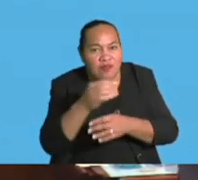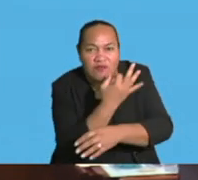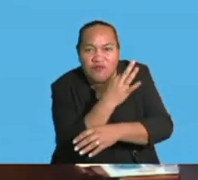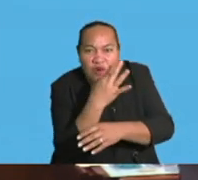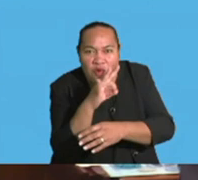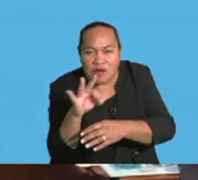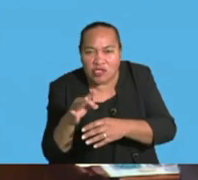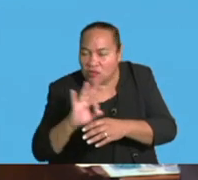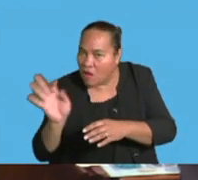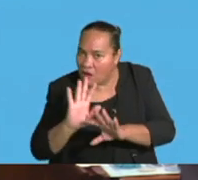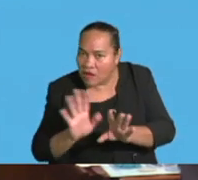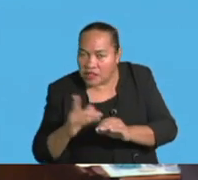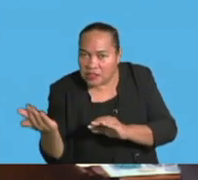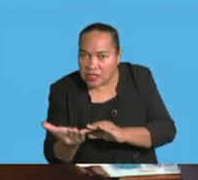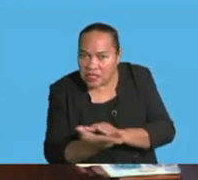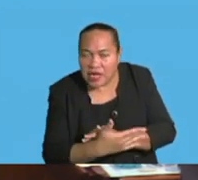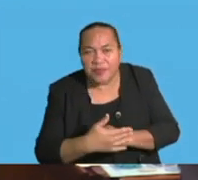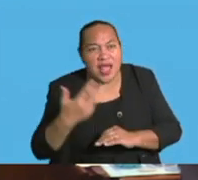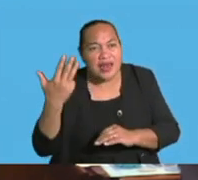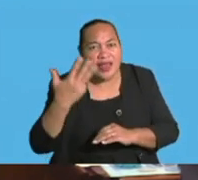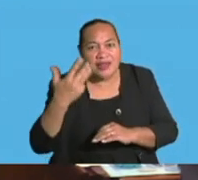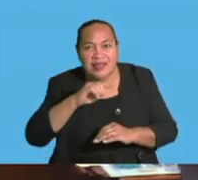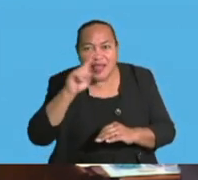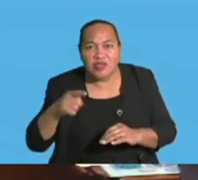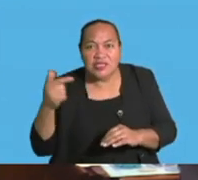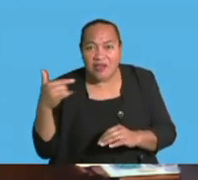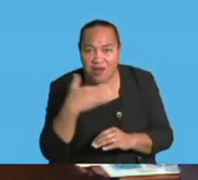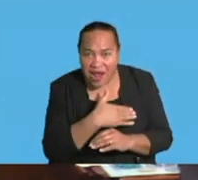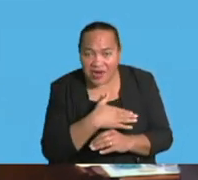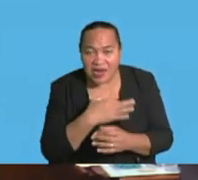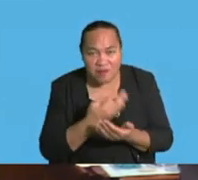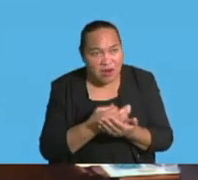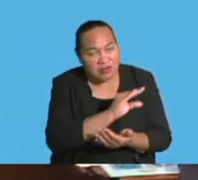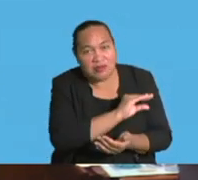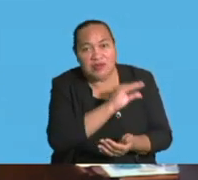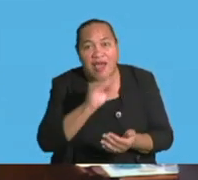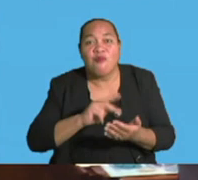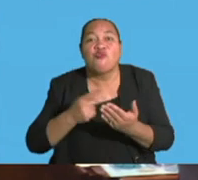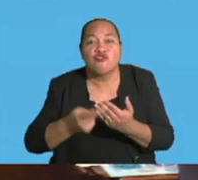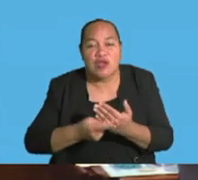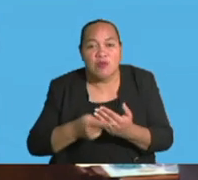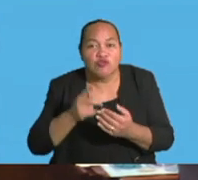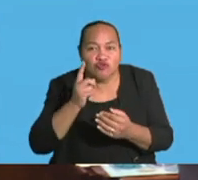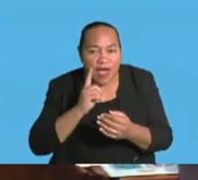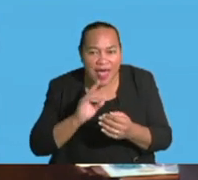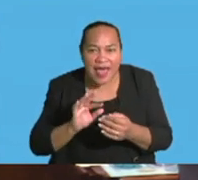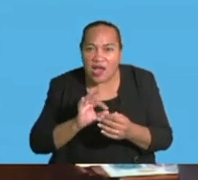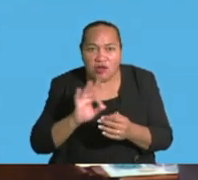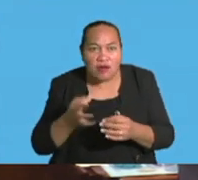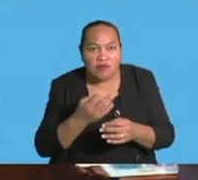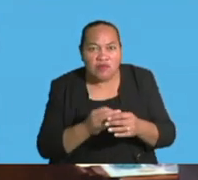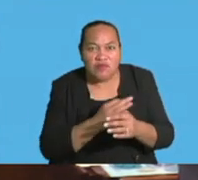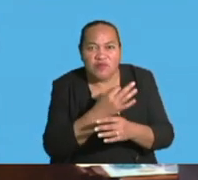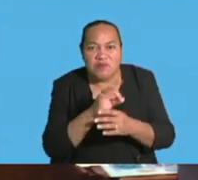includes $490,700 capital co-funding for the program on reducing emissions from deforestation